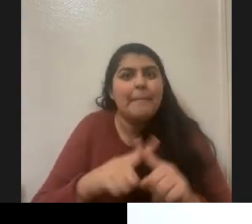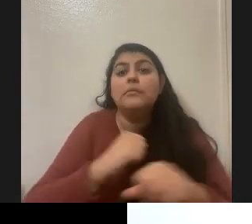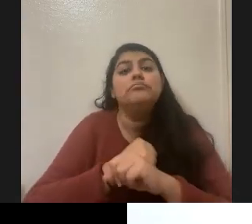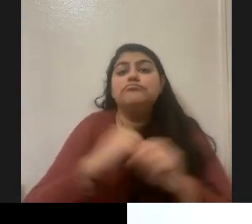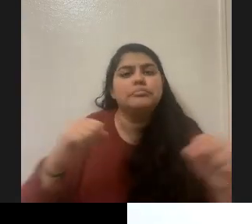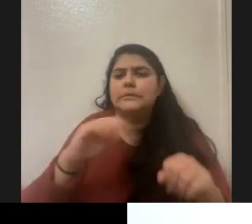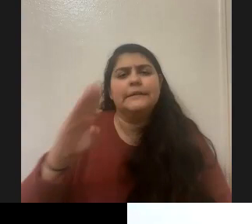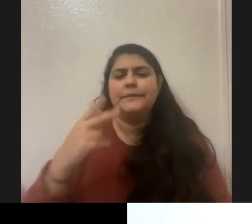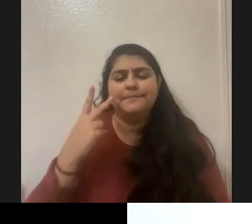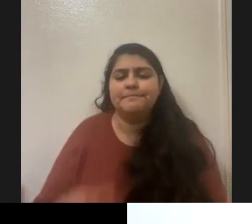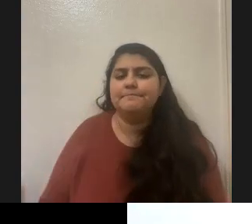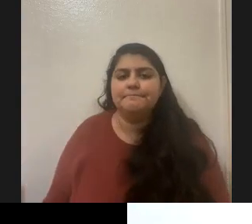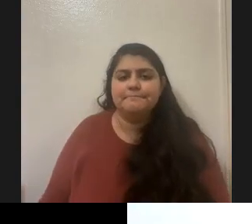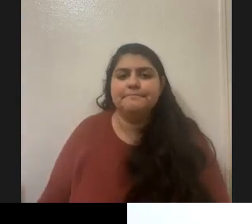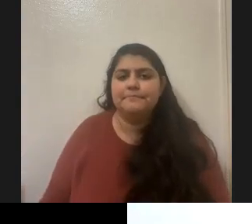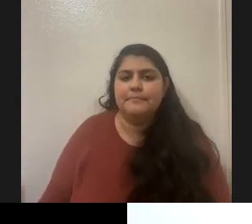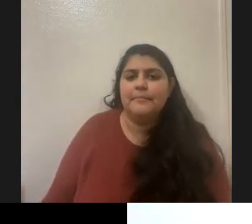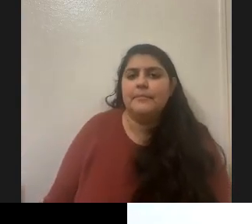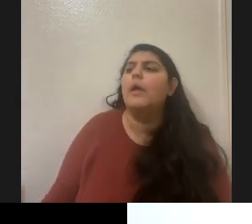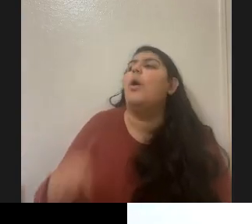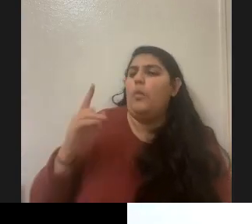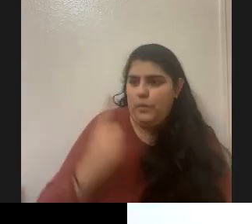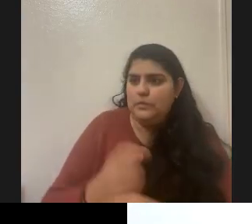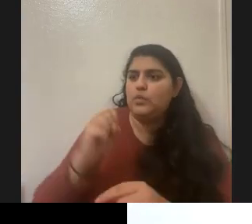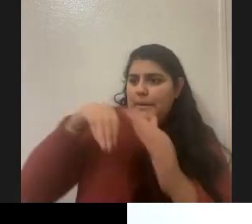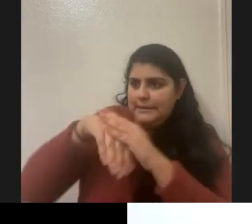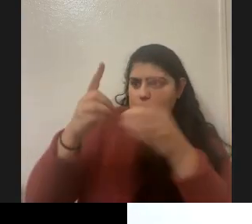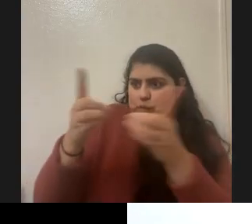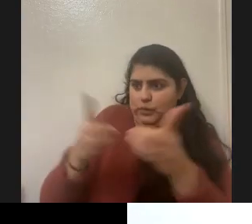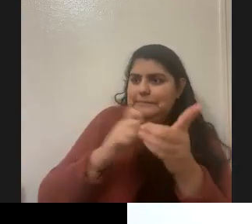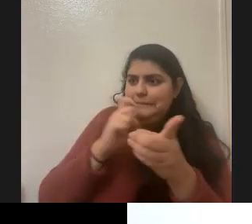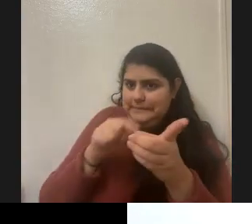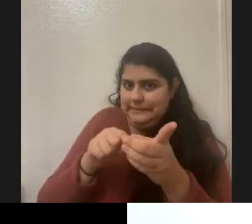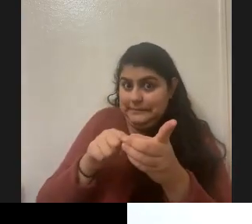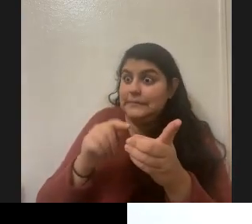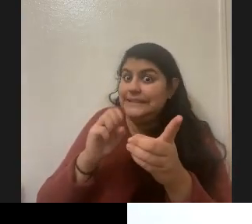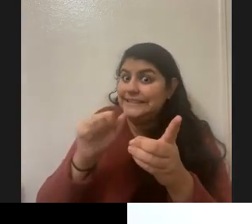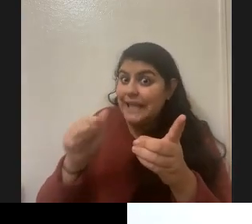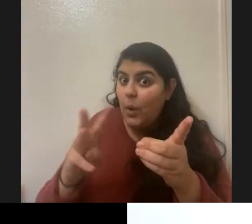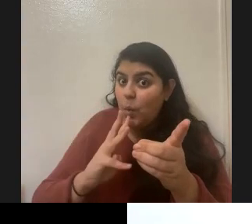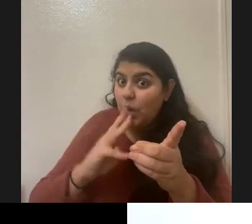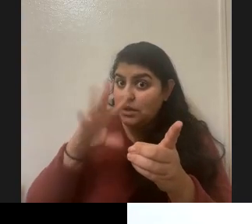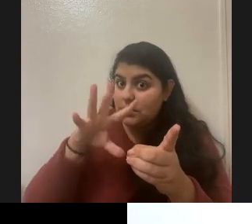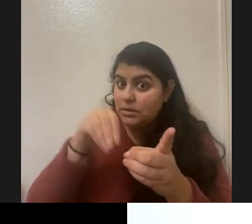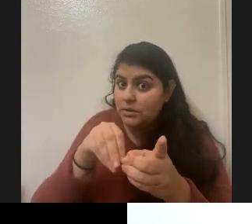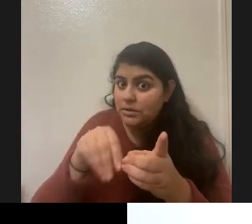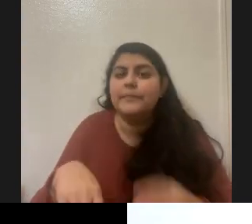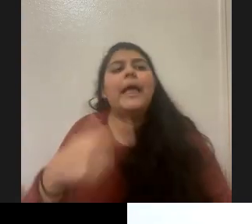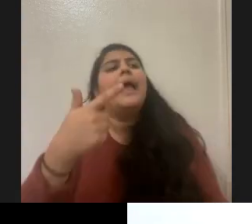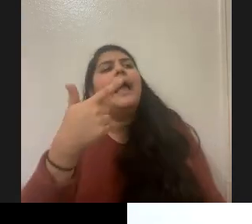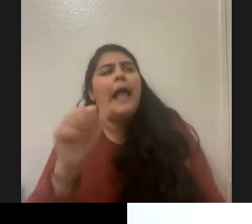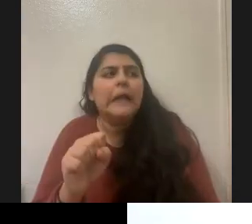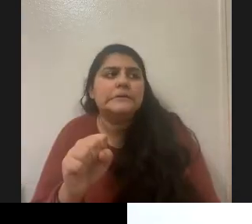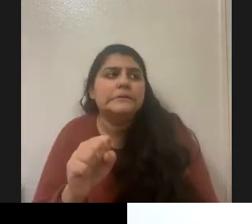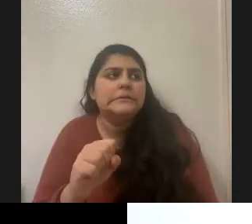explosion, I'd say. Right. So in your metal donut, is that seawater in there? It's gas